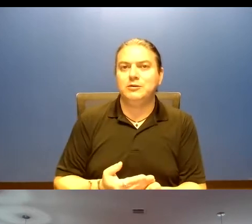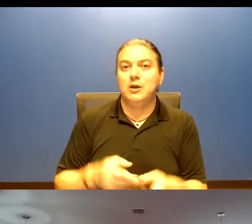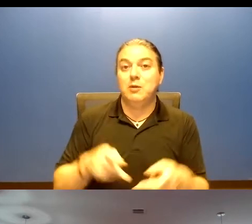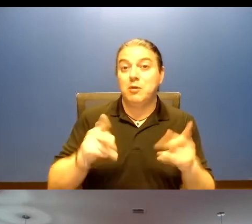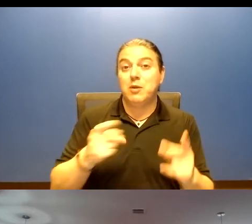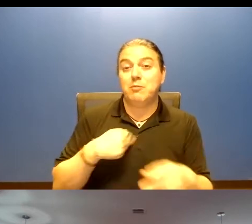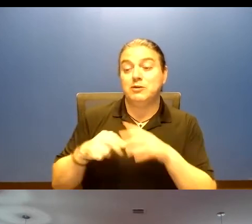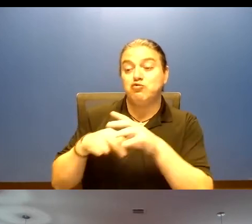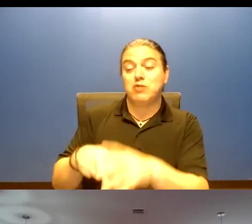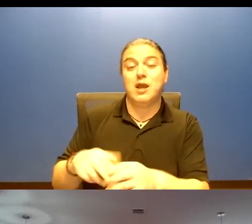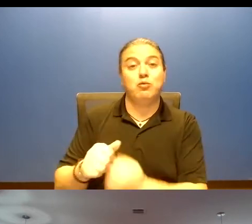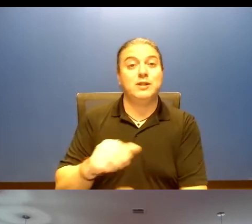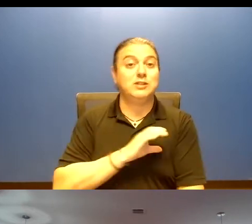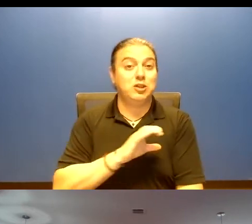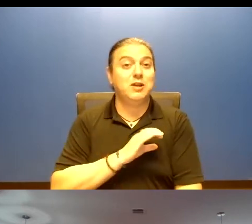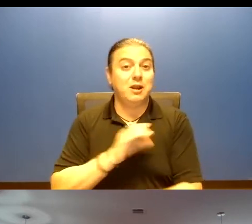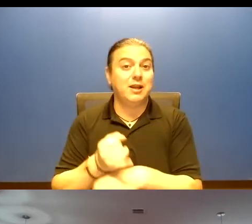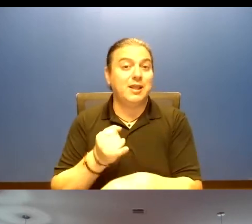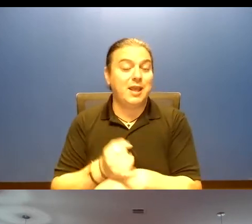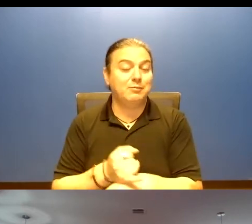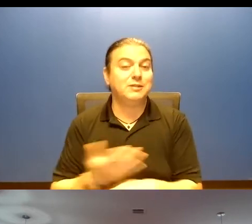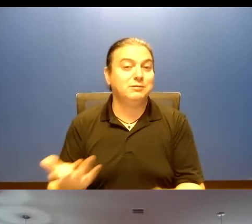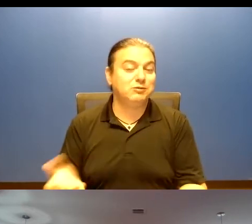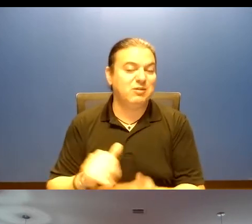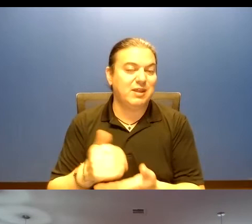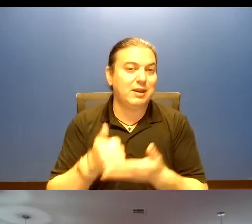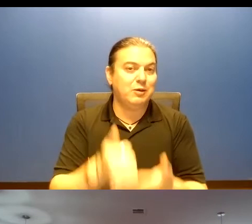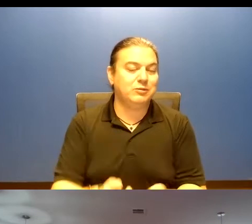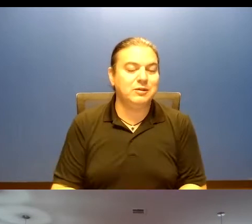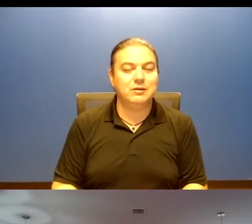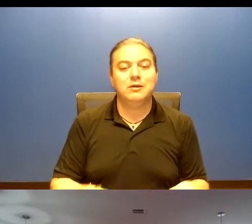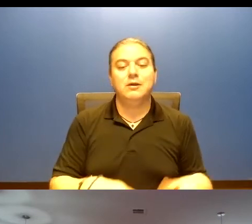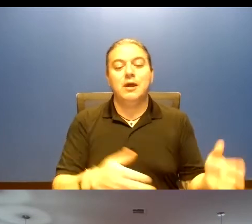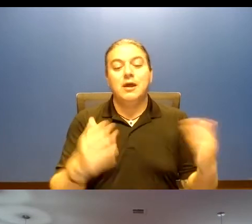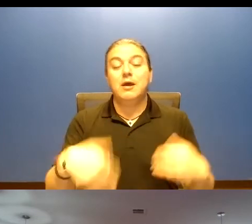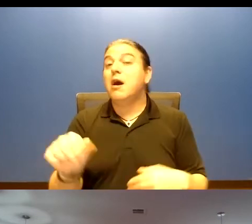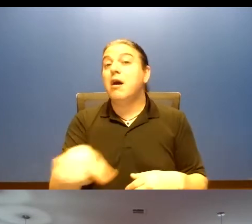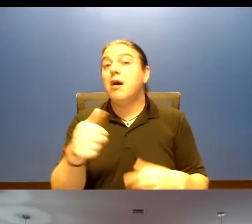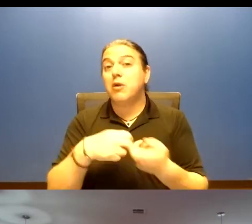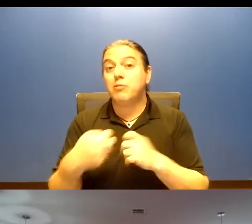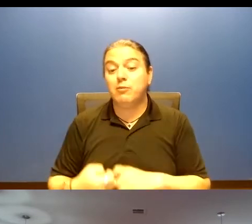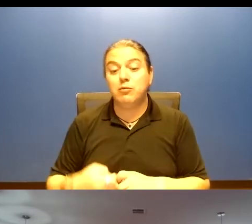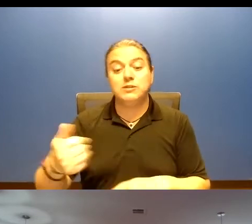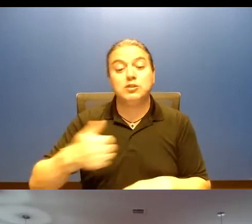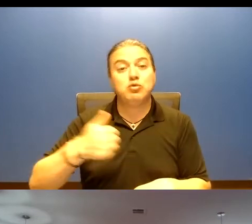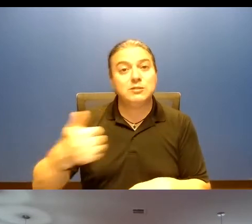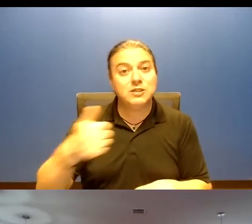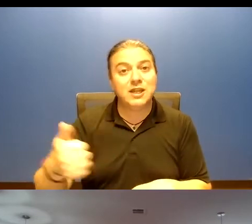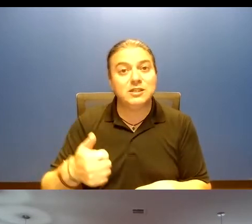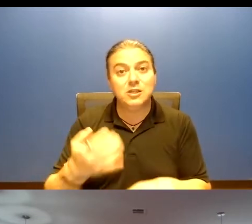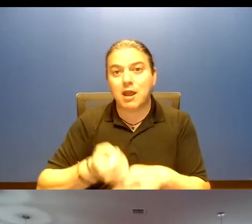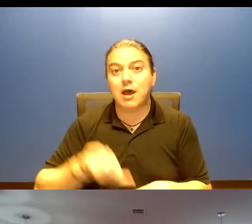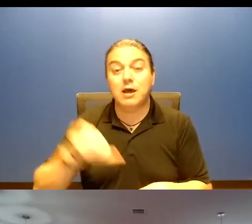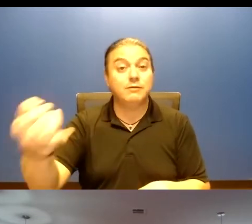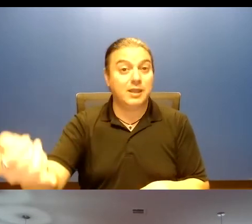issue I had was transportation off campus. So one semester I did have to live